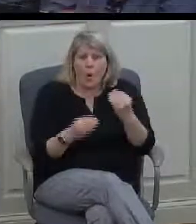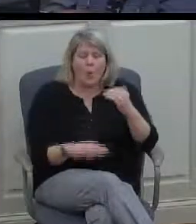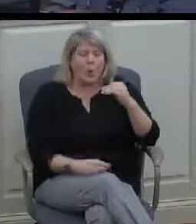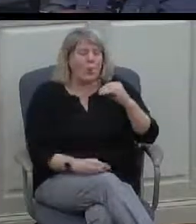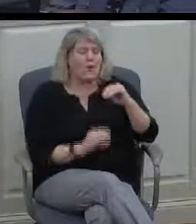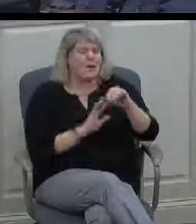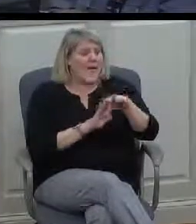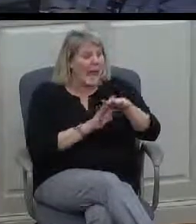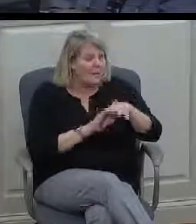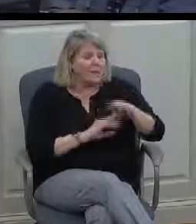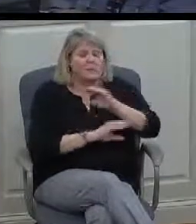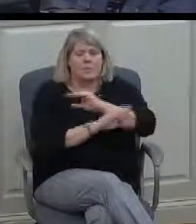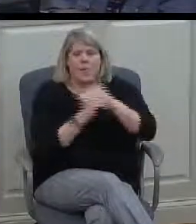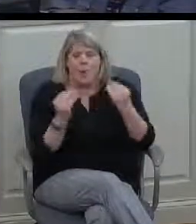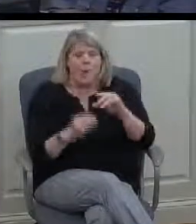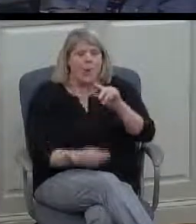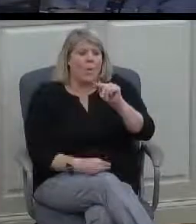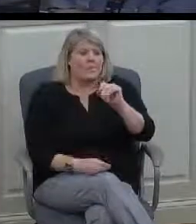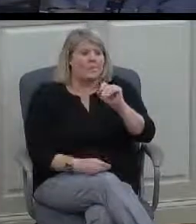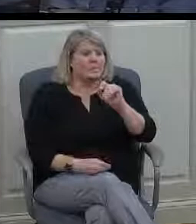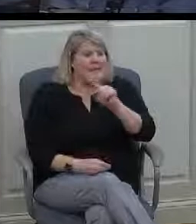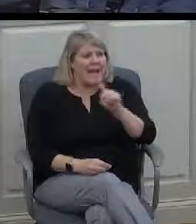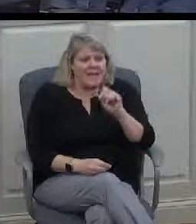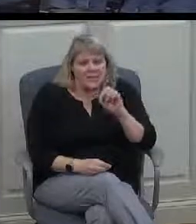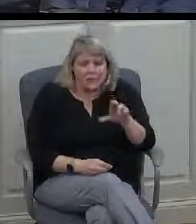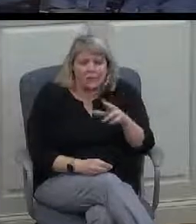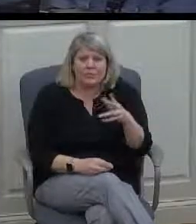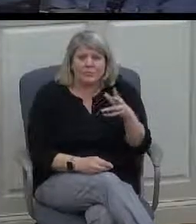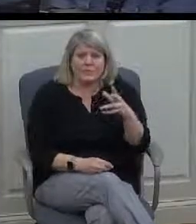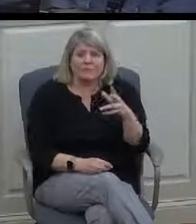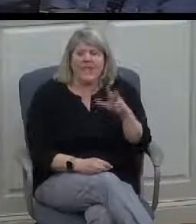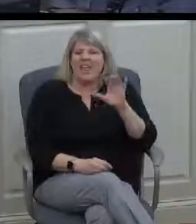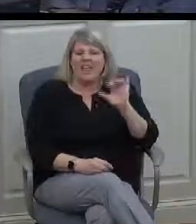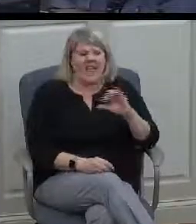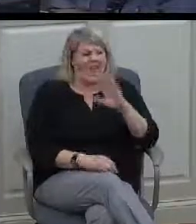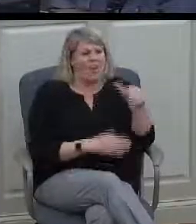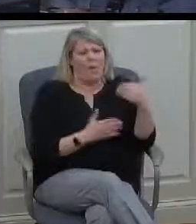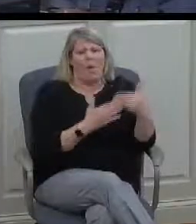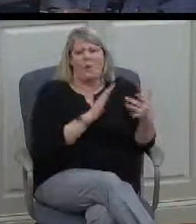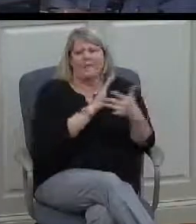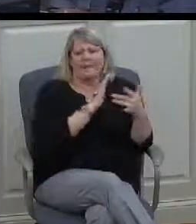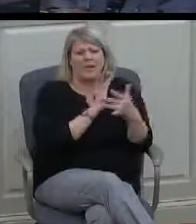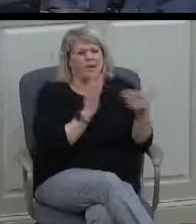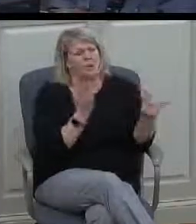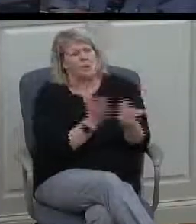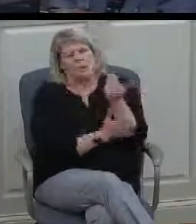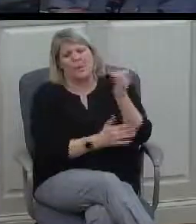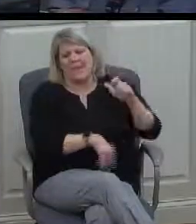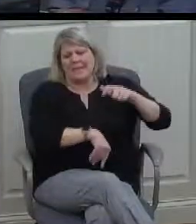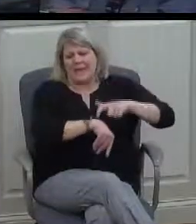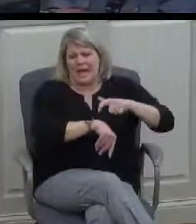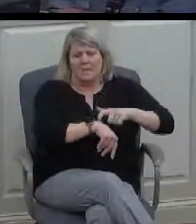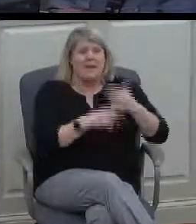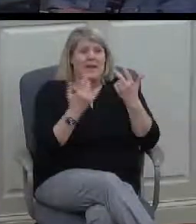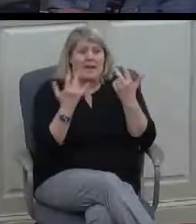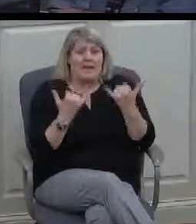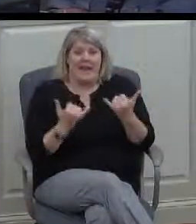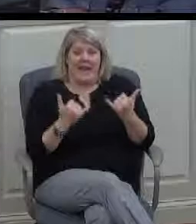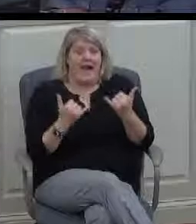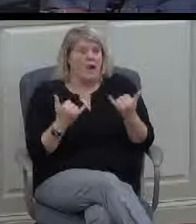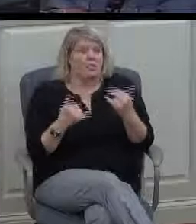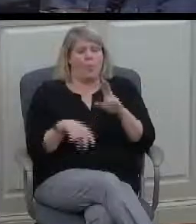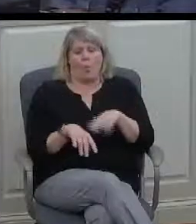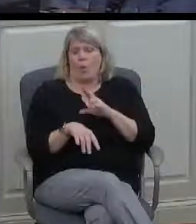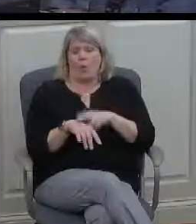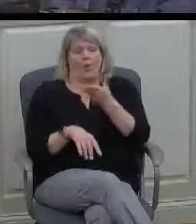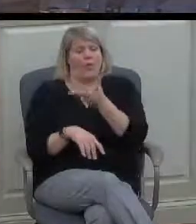No cameras, things like that were cutting edge and very new when I first started. Today, those are, you know, common